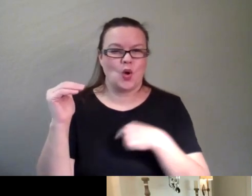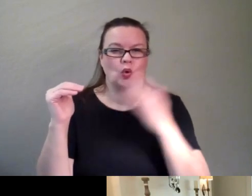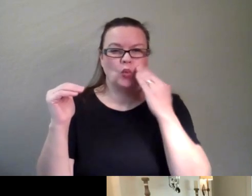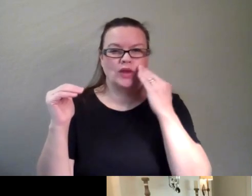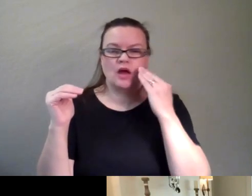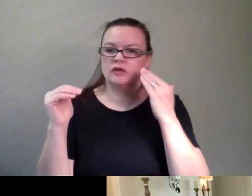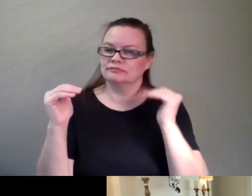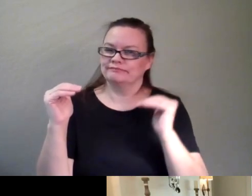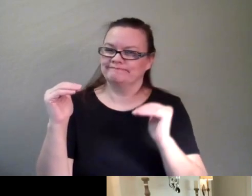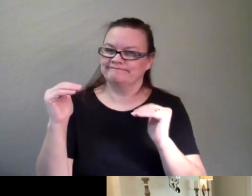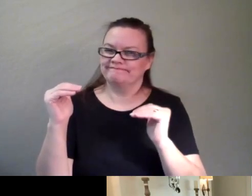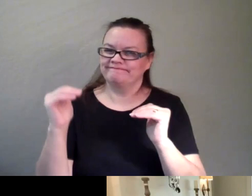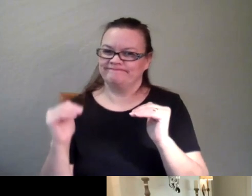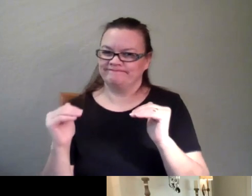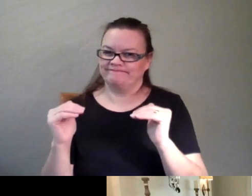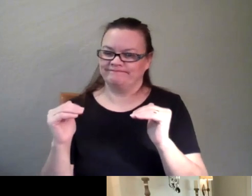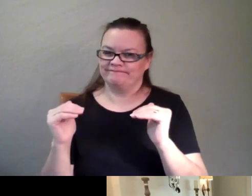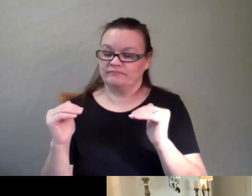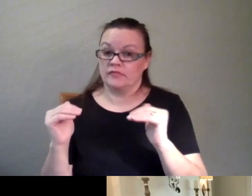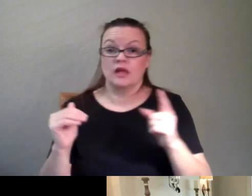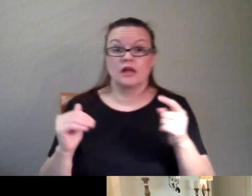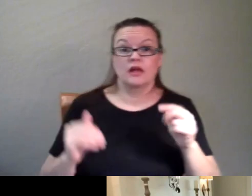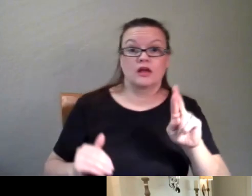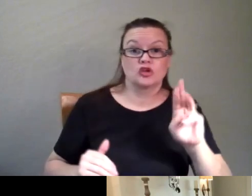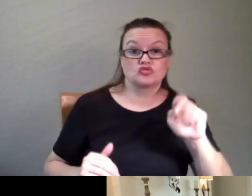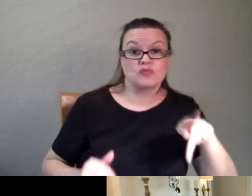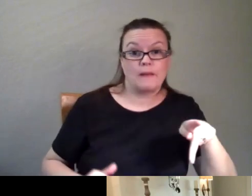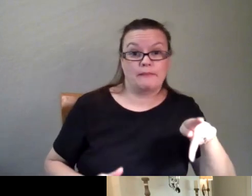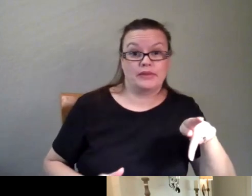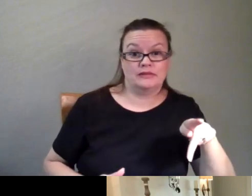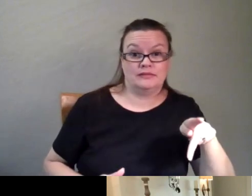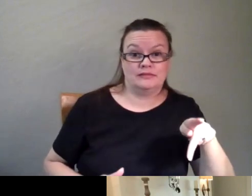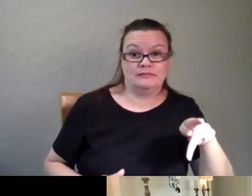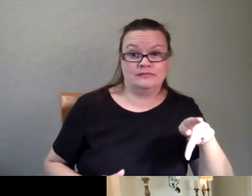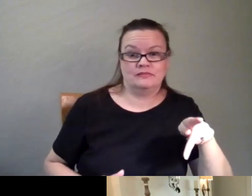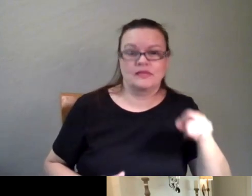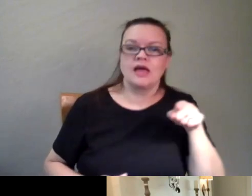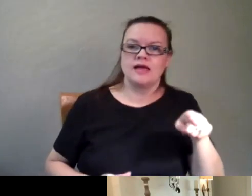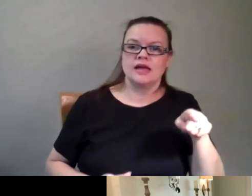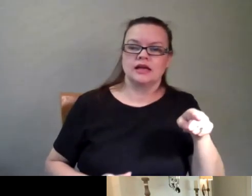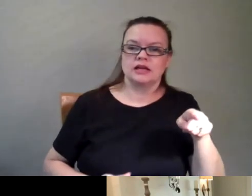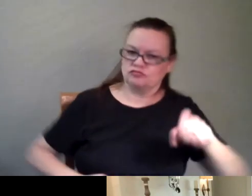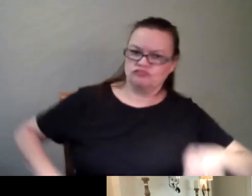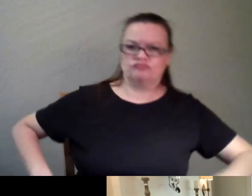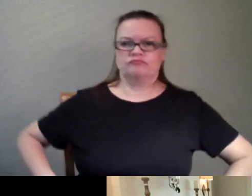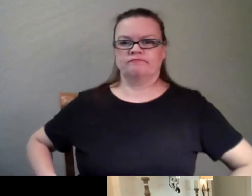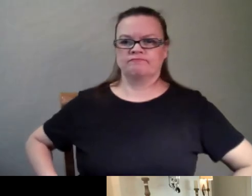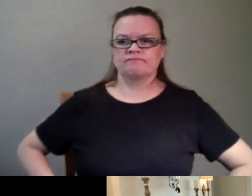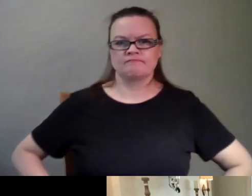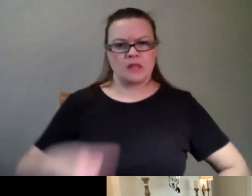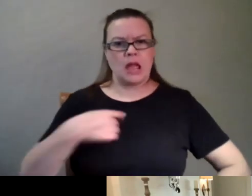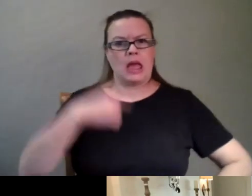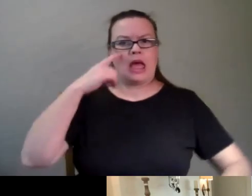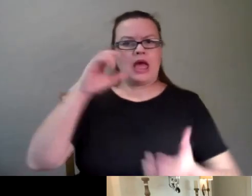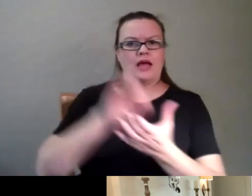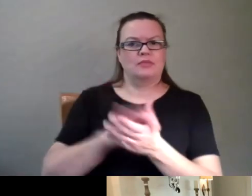our favor. Donald Trump came out and said, I see this election is close, so I'm going to